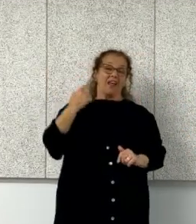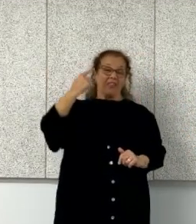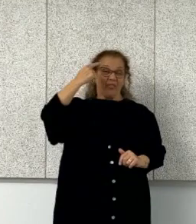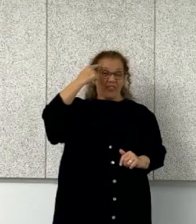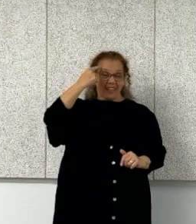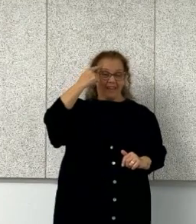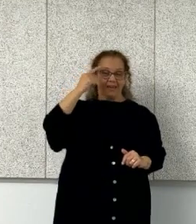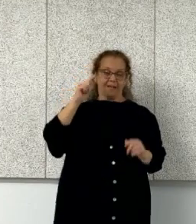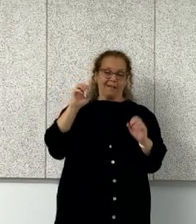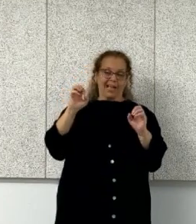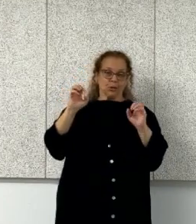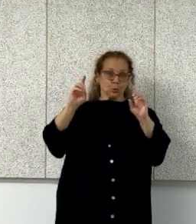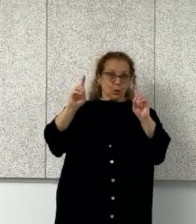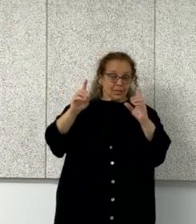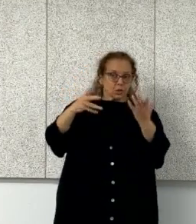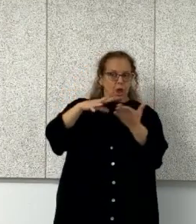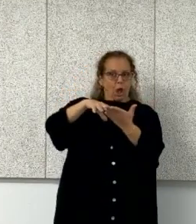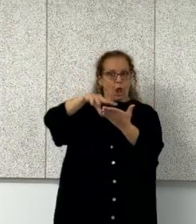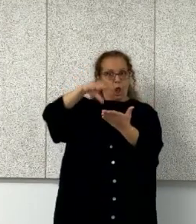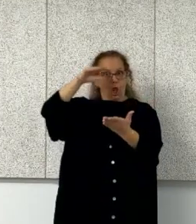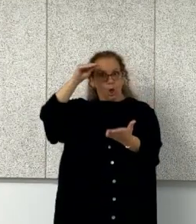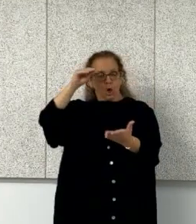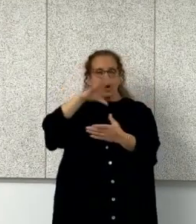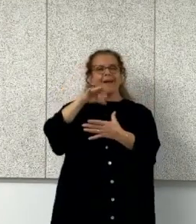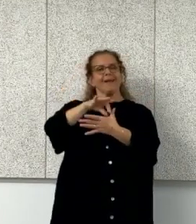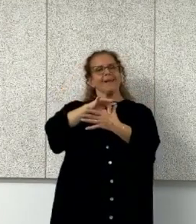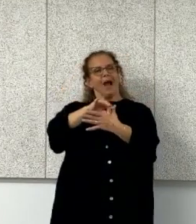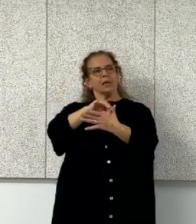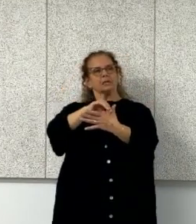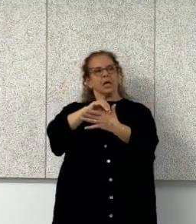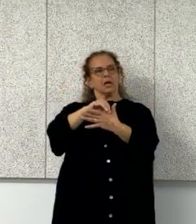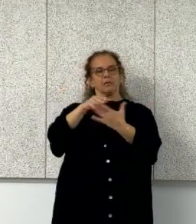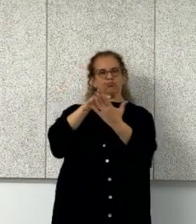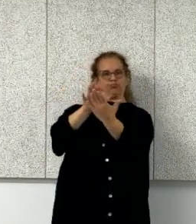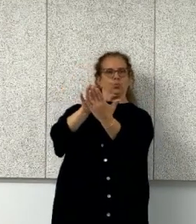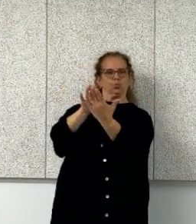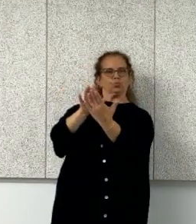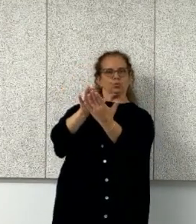know, education and like a content forward approach can make a